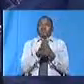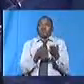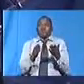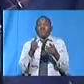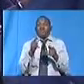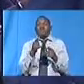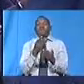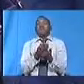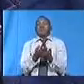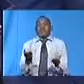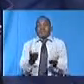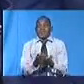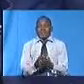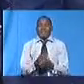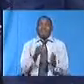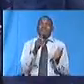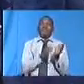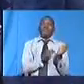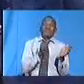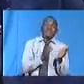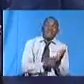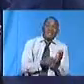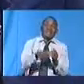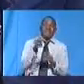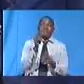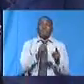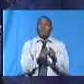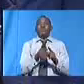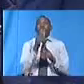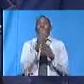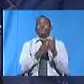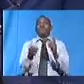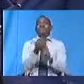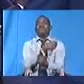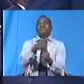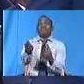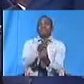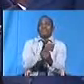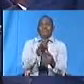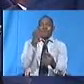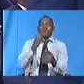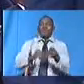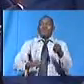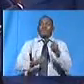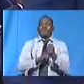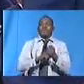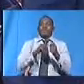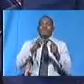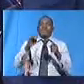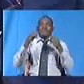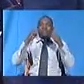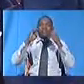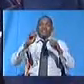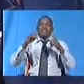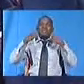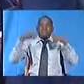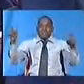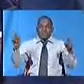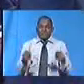of pleadings here. Media men and other men were brutalized for supporting the declaration,